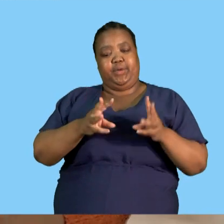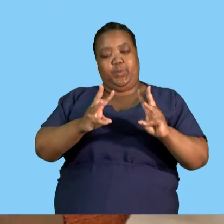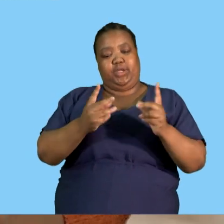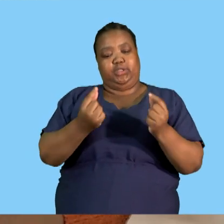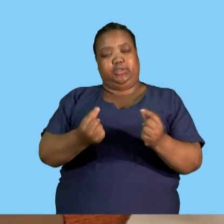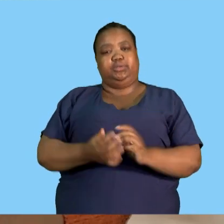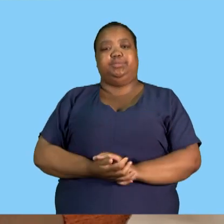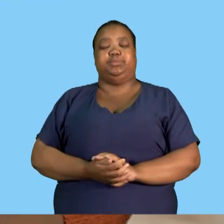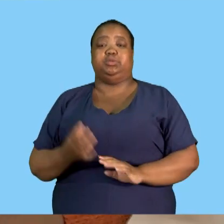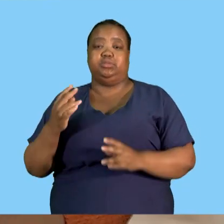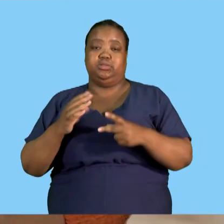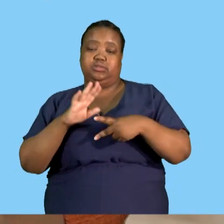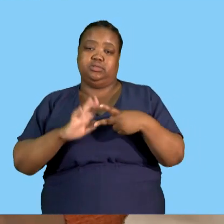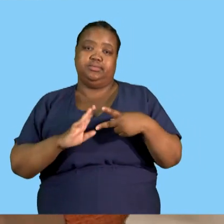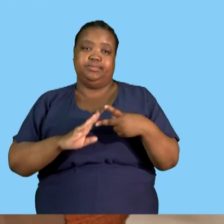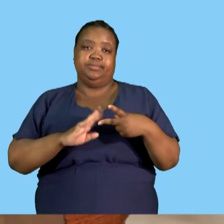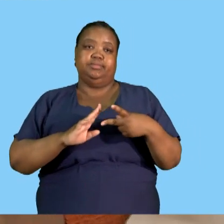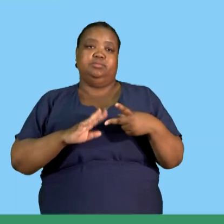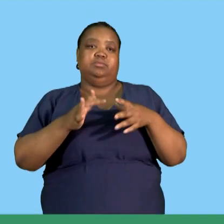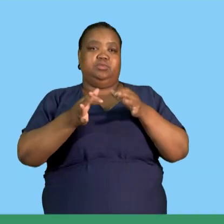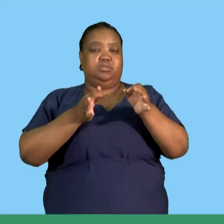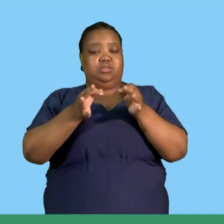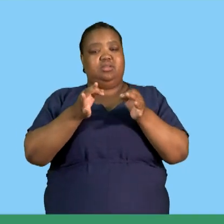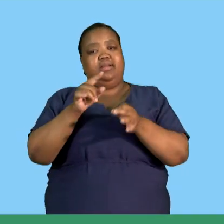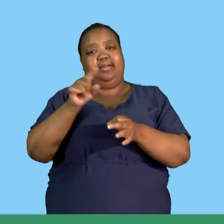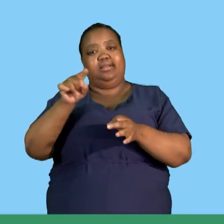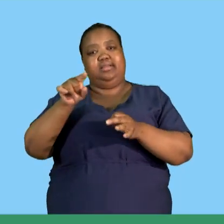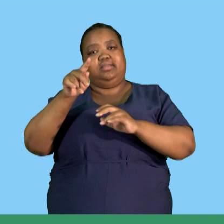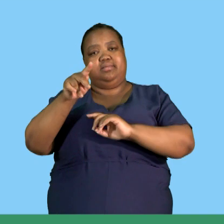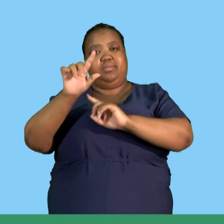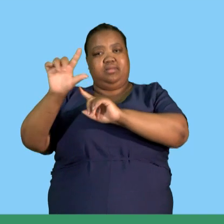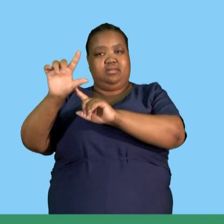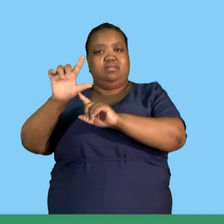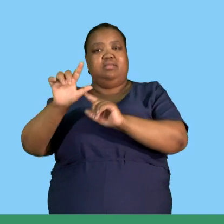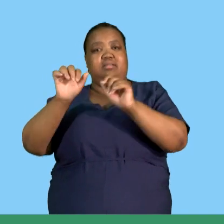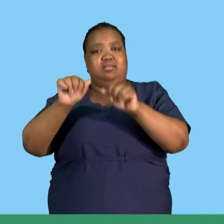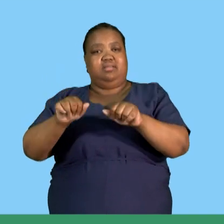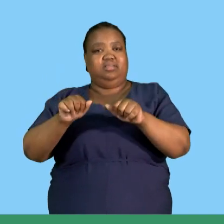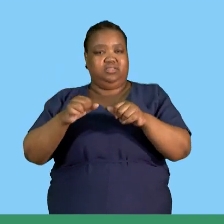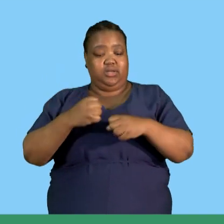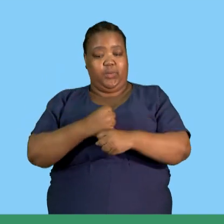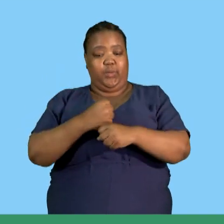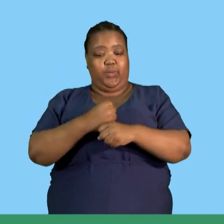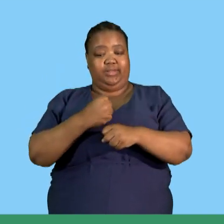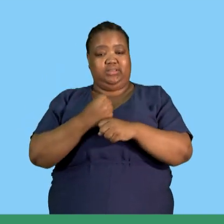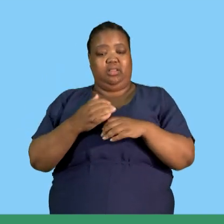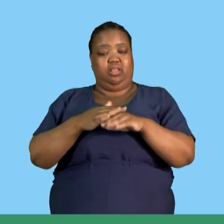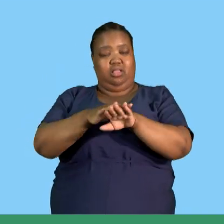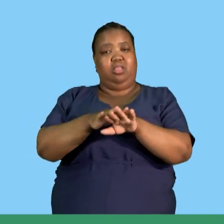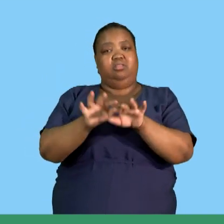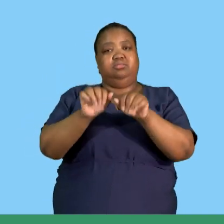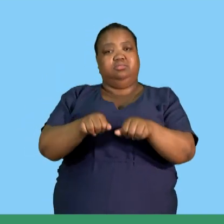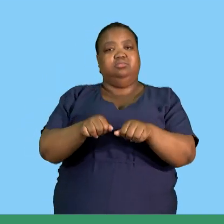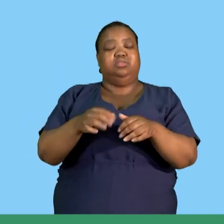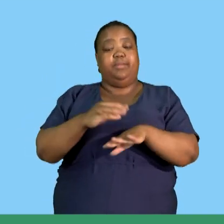on. The second question says, explain how ZPL can apply. We need what? The application